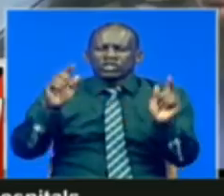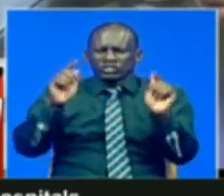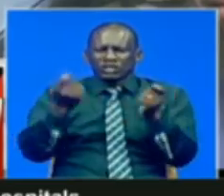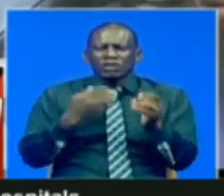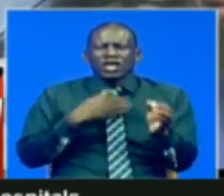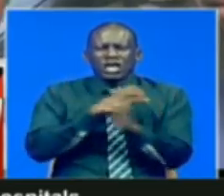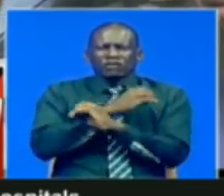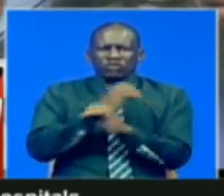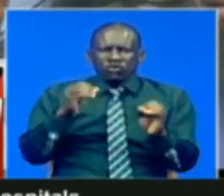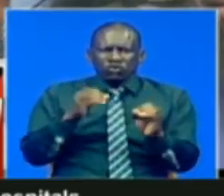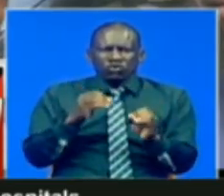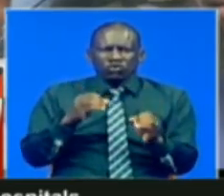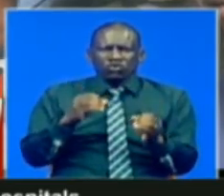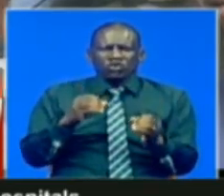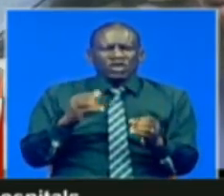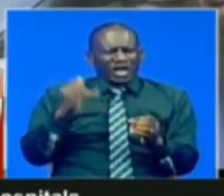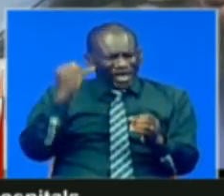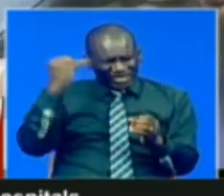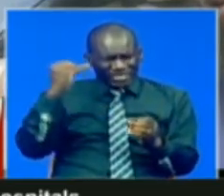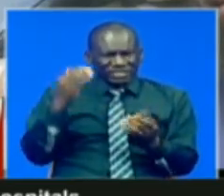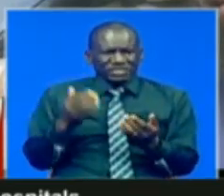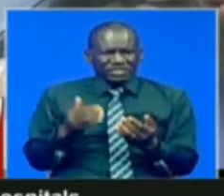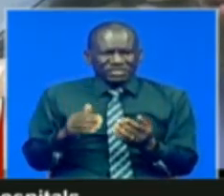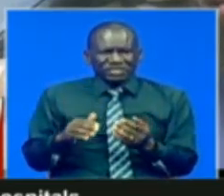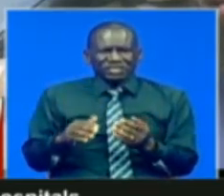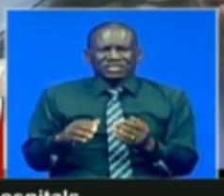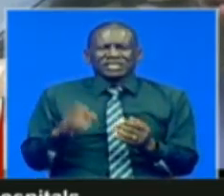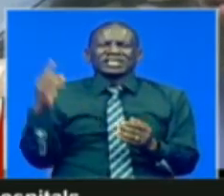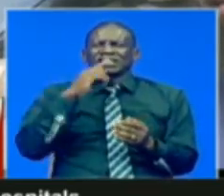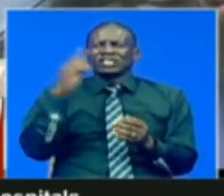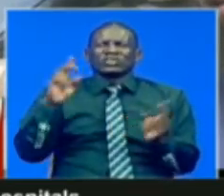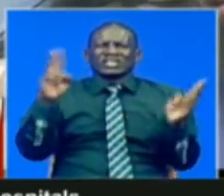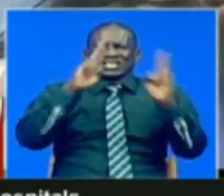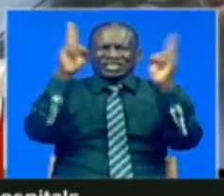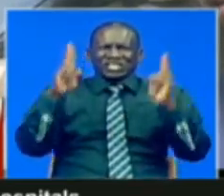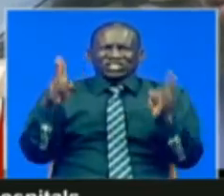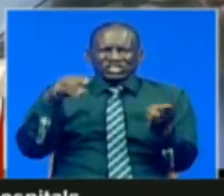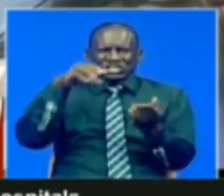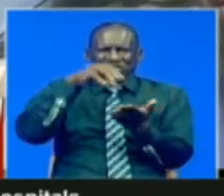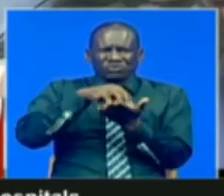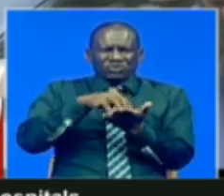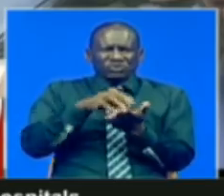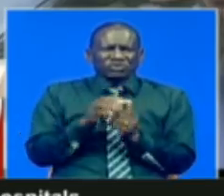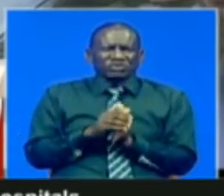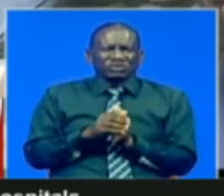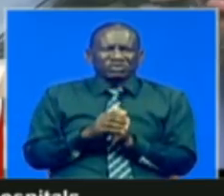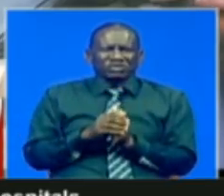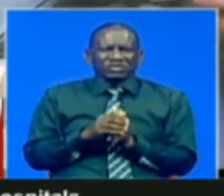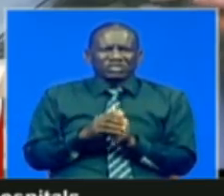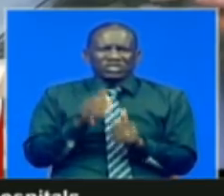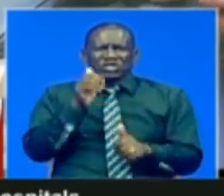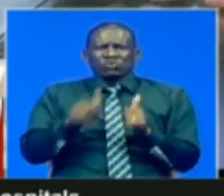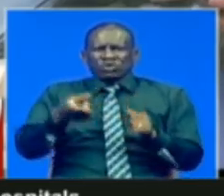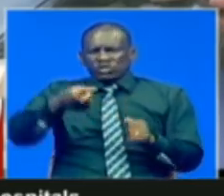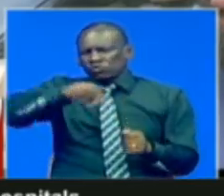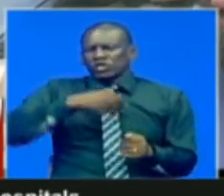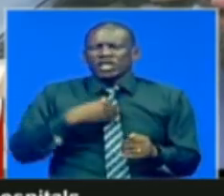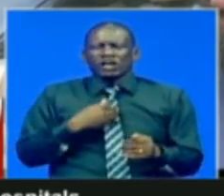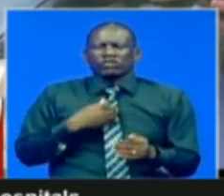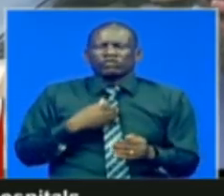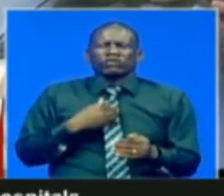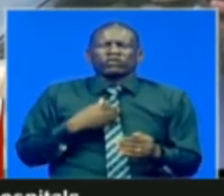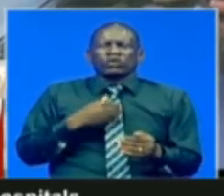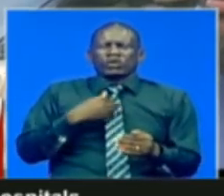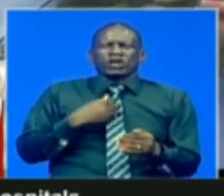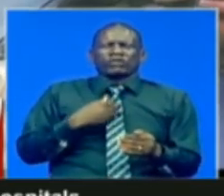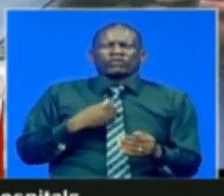dini, hana ideology. It is an international phenomenon which we have to confront